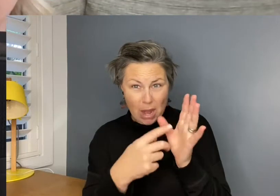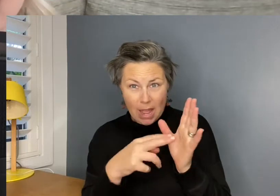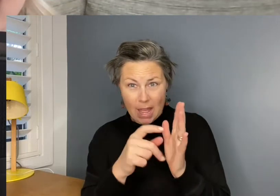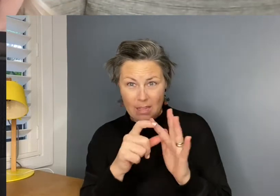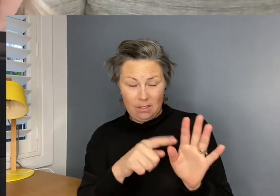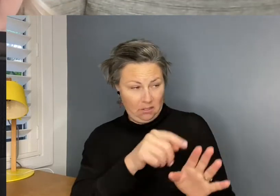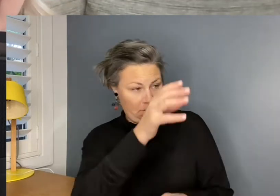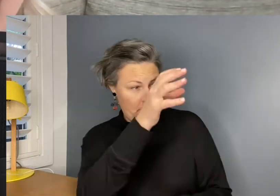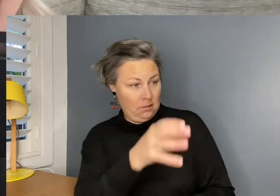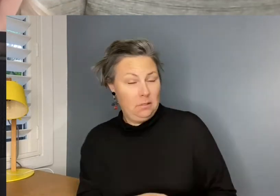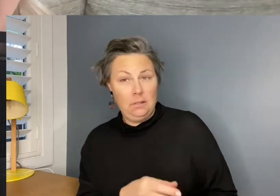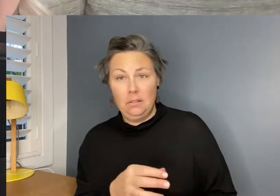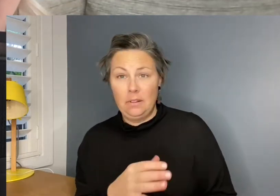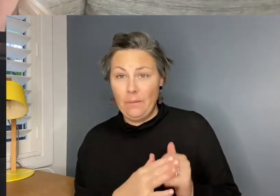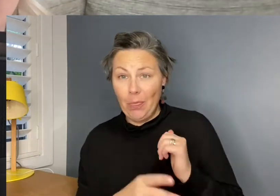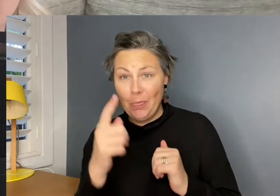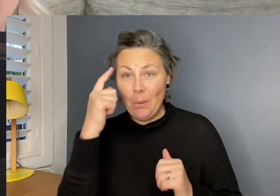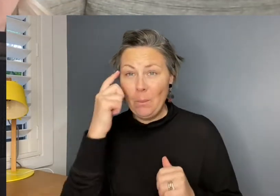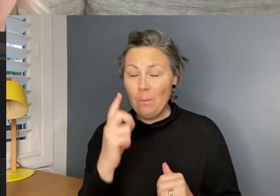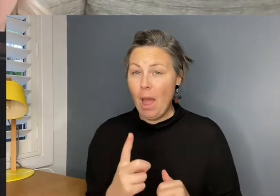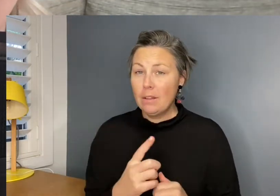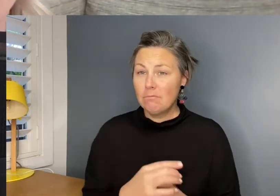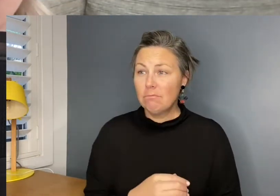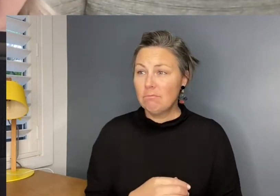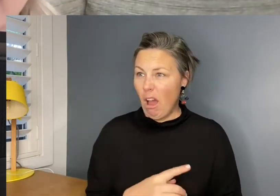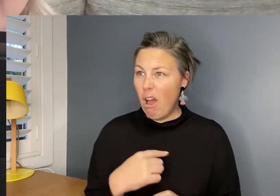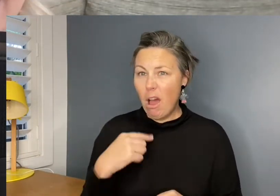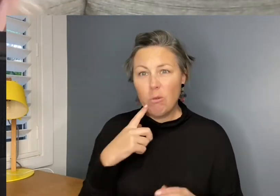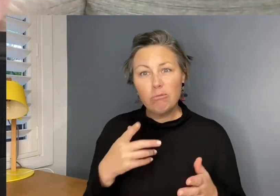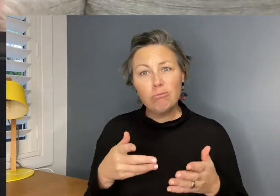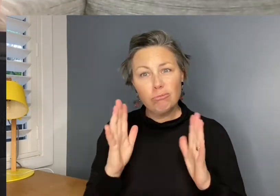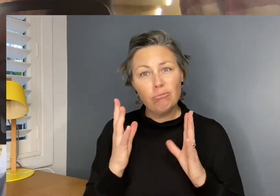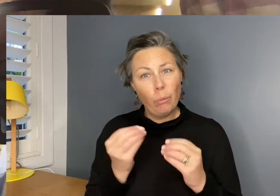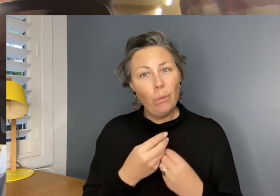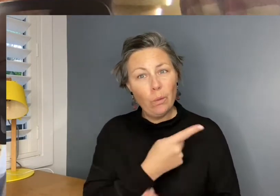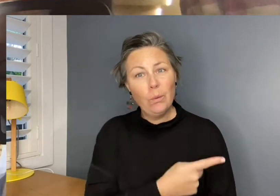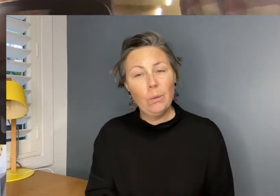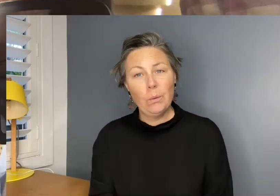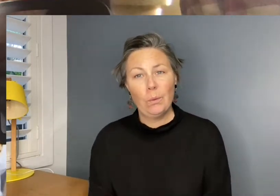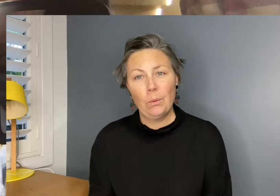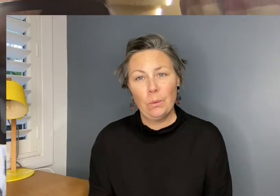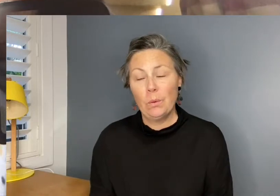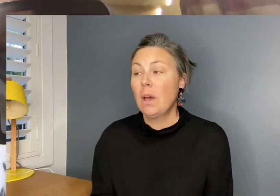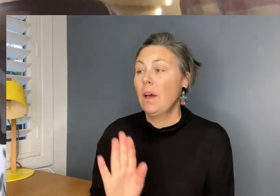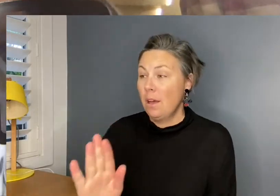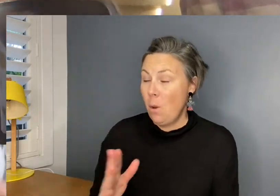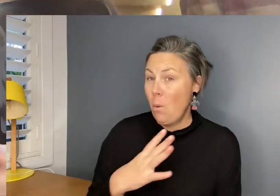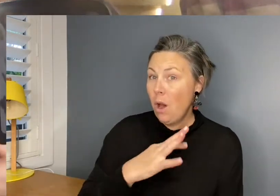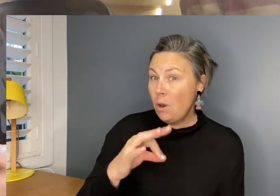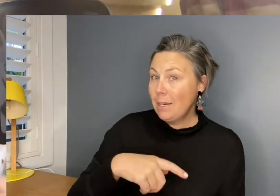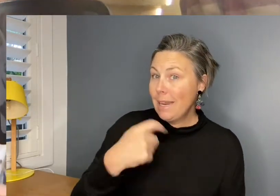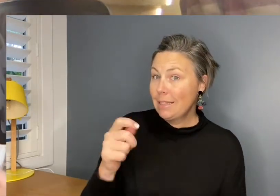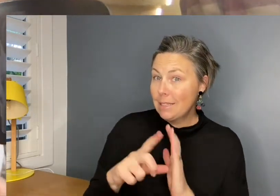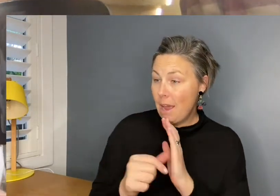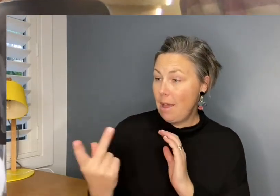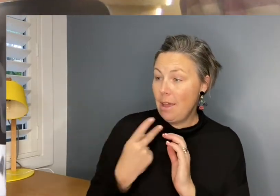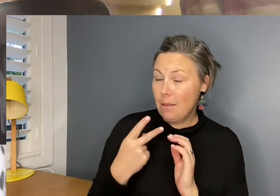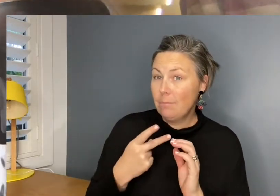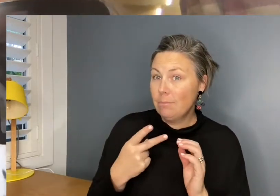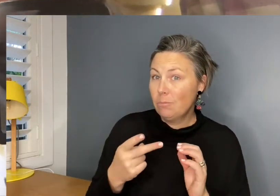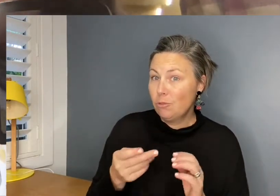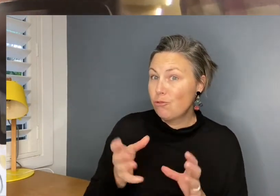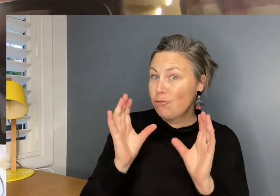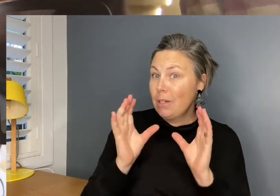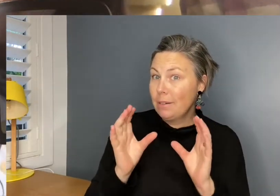have pictured you to say that, but I reckon I would get on board with having a brandy with you. I think next time we have a drink, I